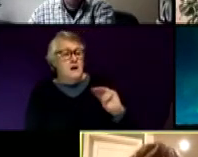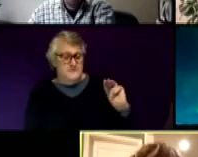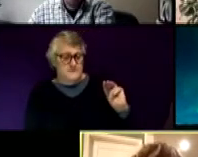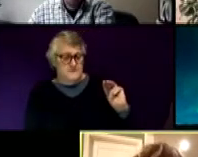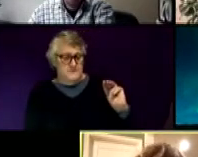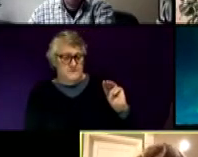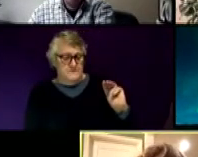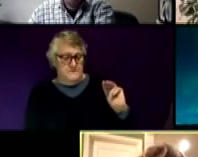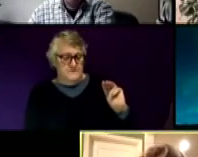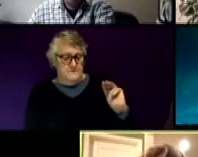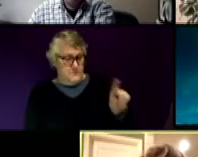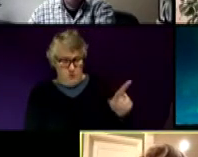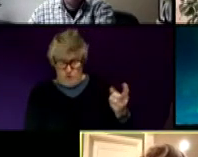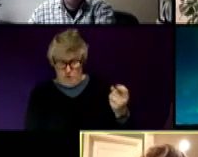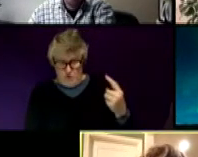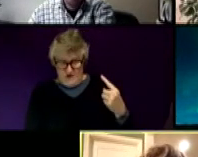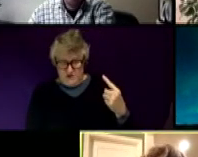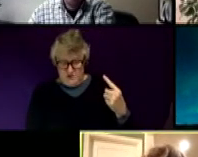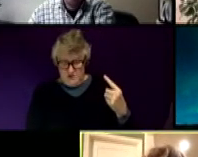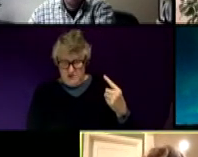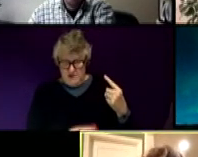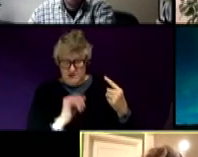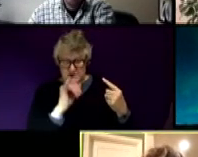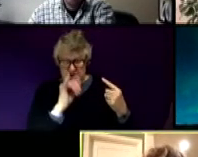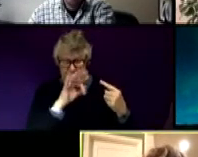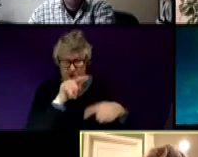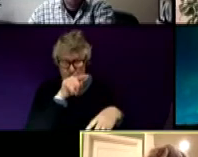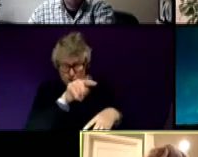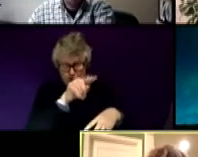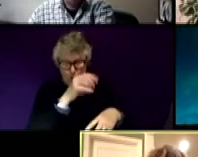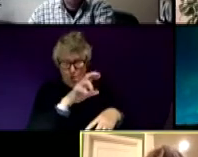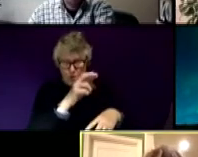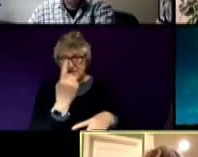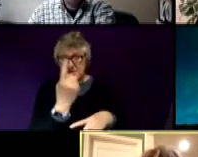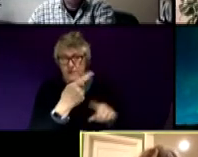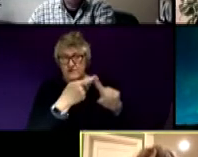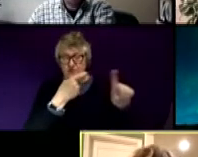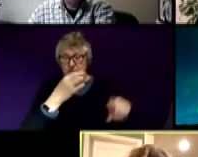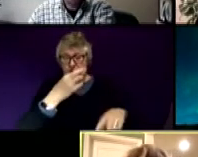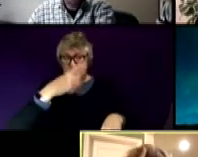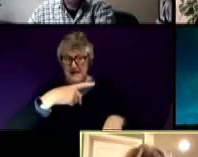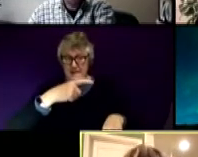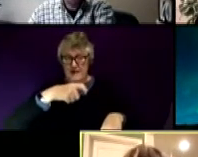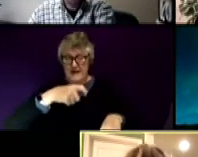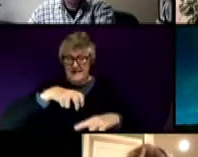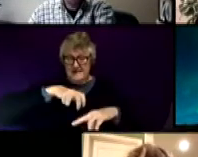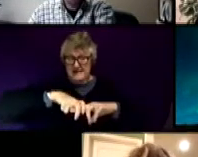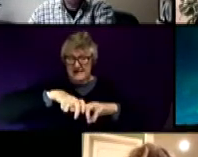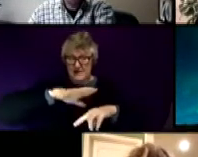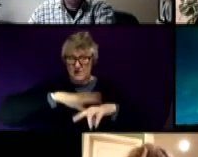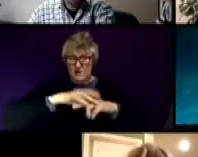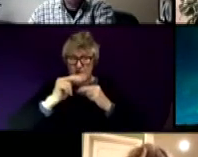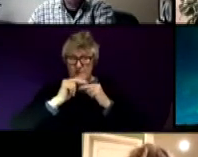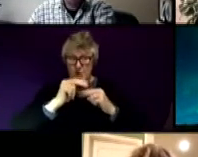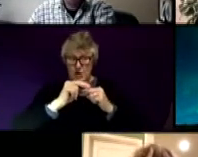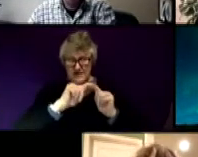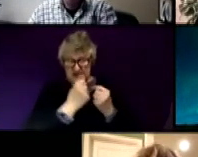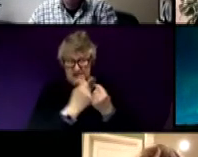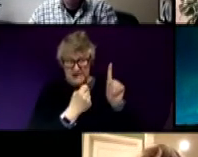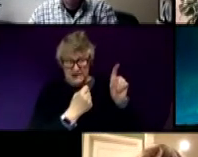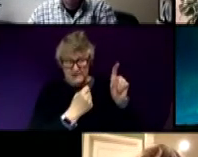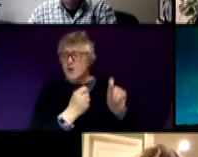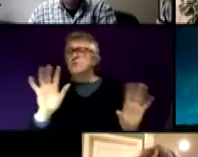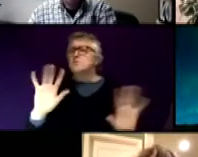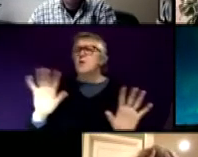Your question being whether you or somebody from the PCCEP could sit on the bargaining team. Not on the bargaining team, just sit in to